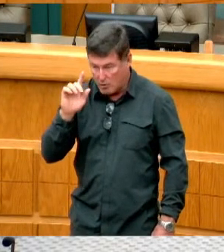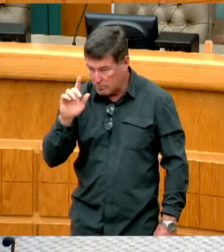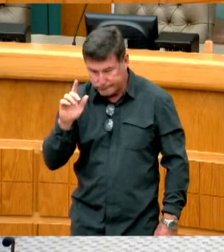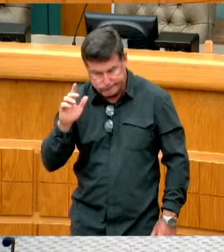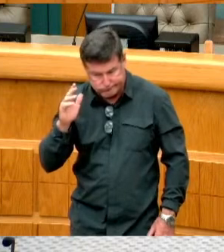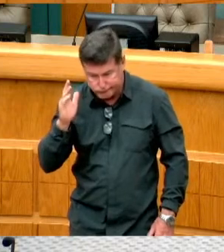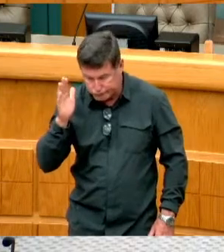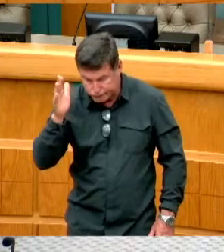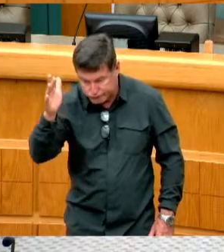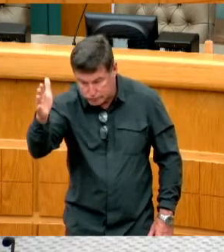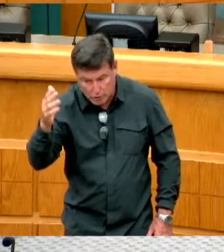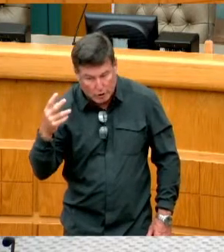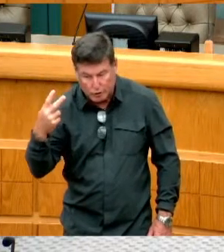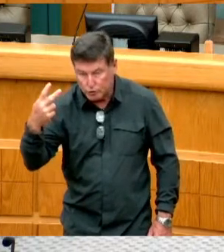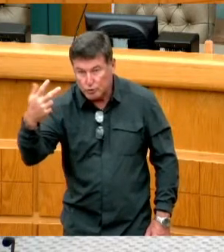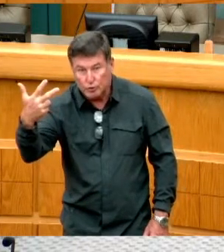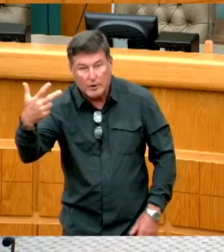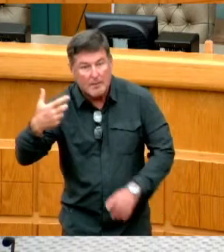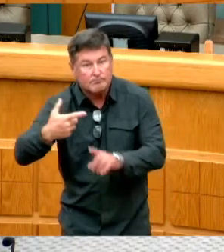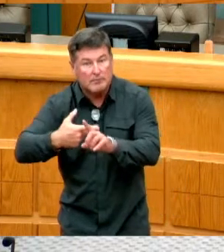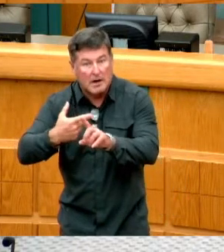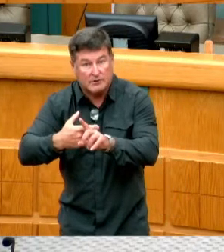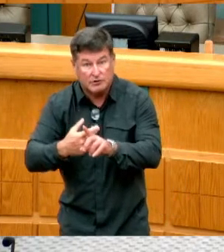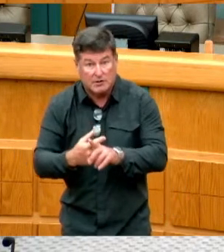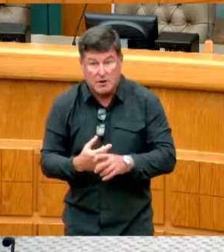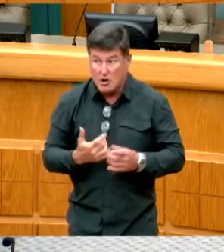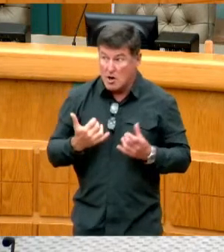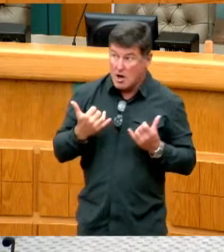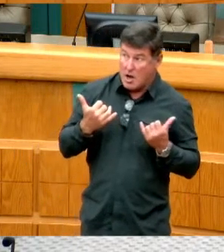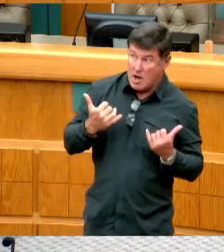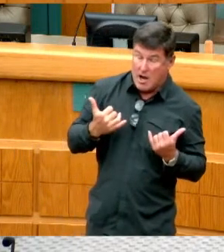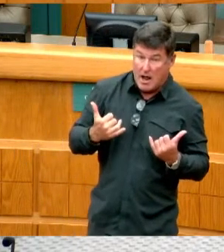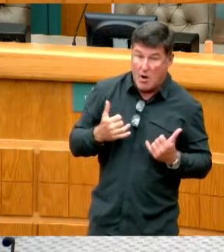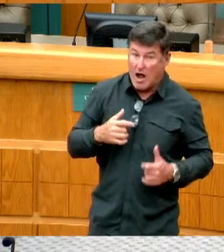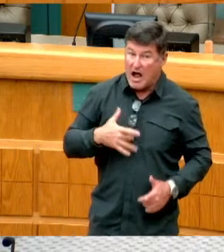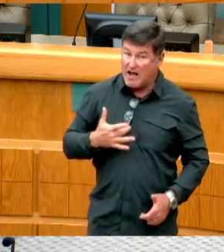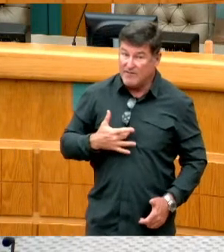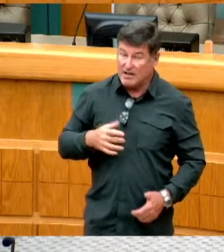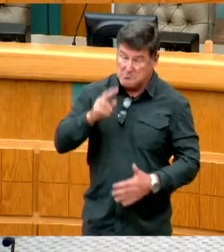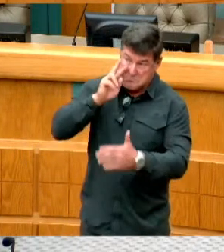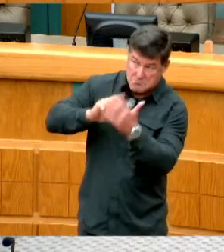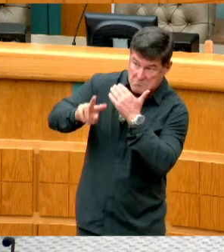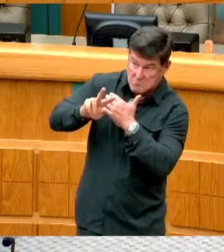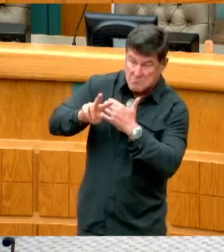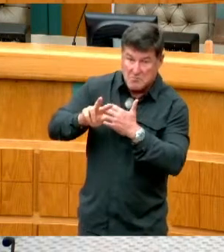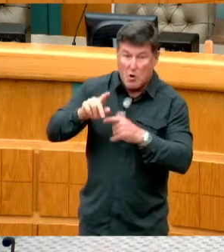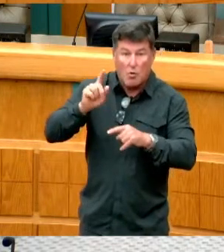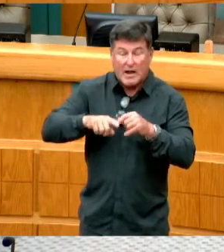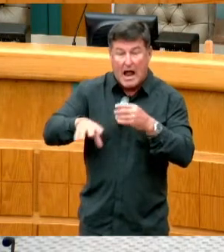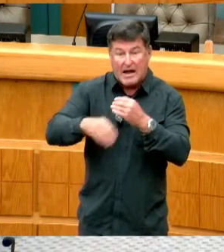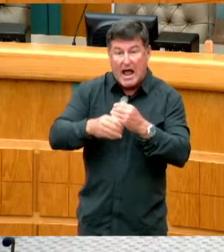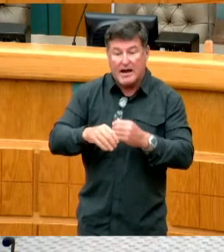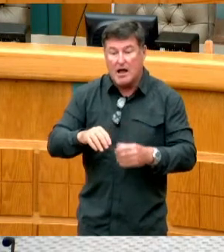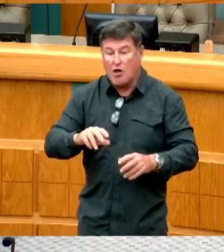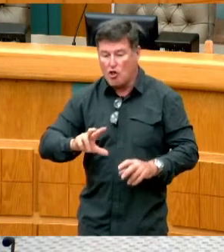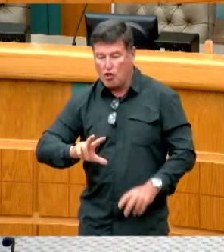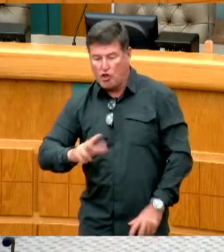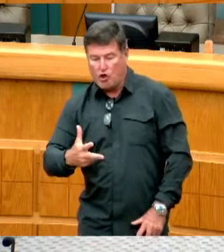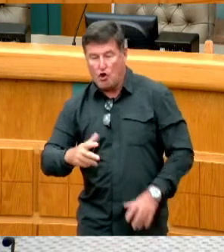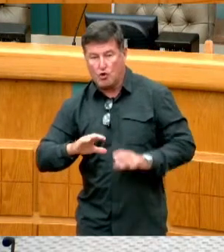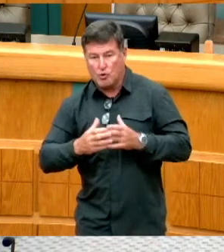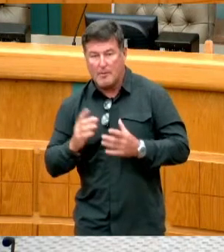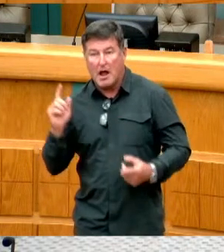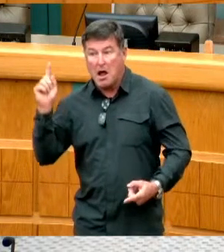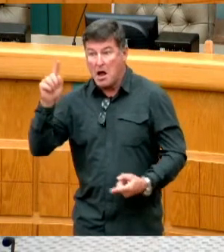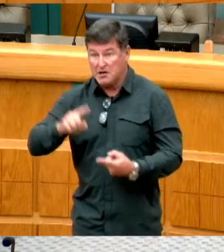current rate of vaccine production, we would be looking at early summer before we moved on to another group. Now,